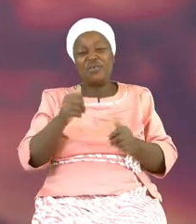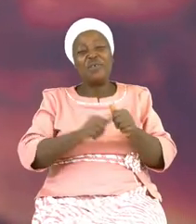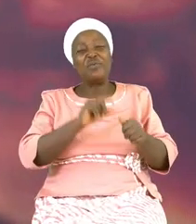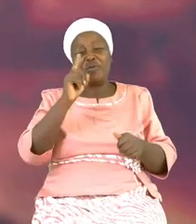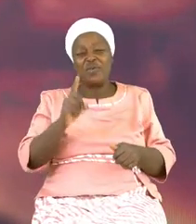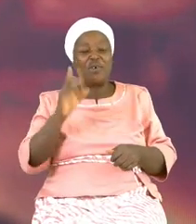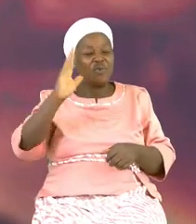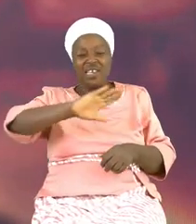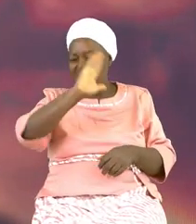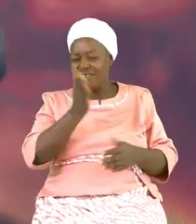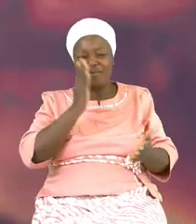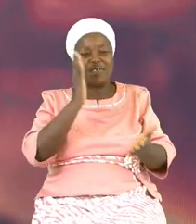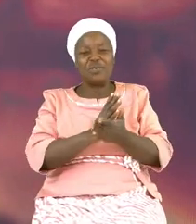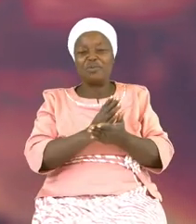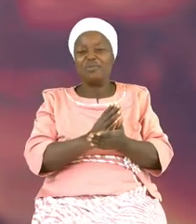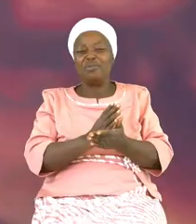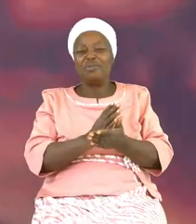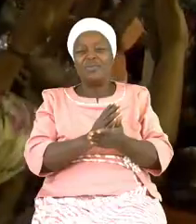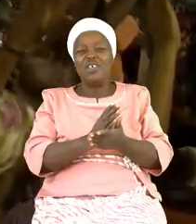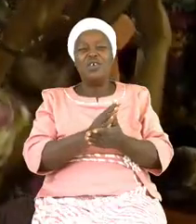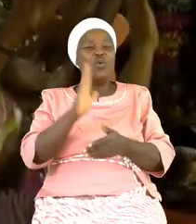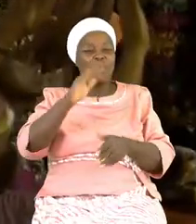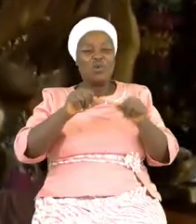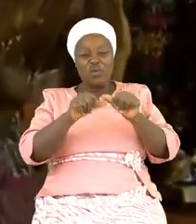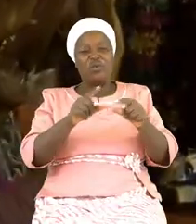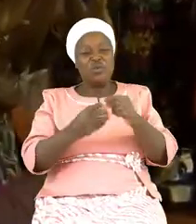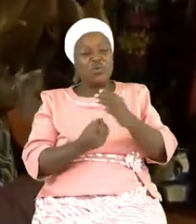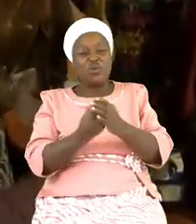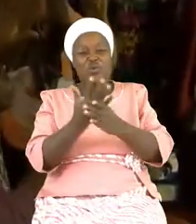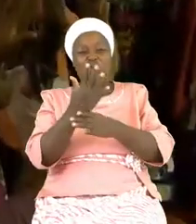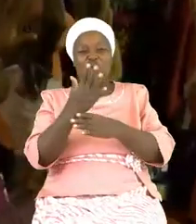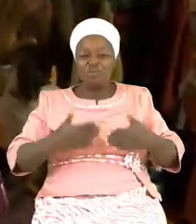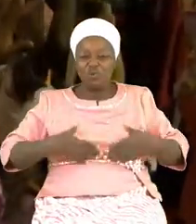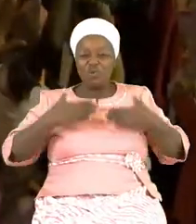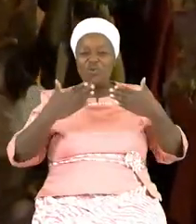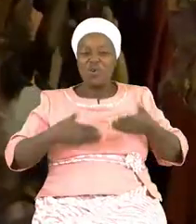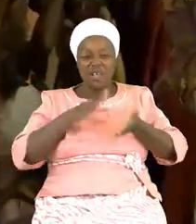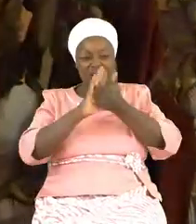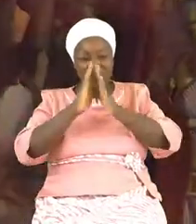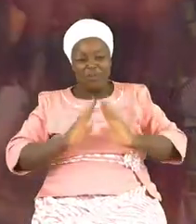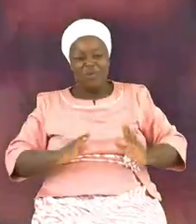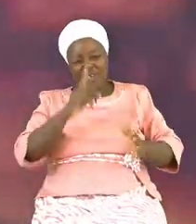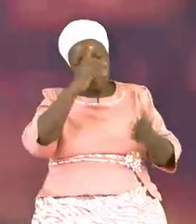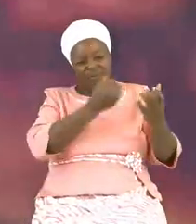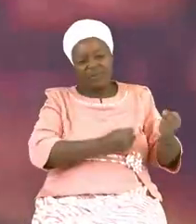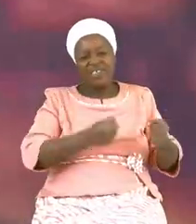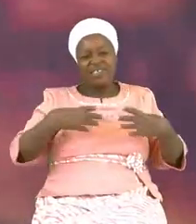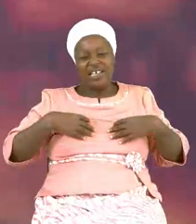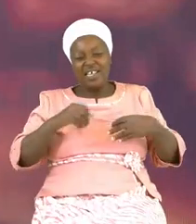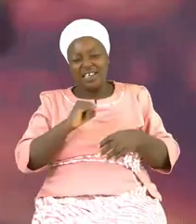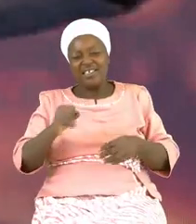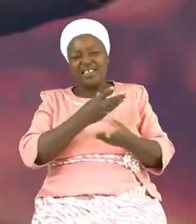never stop. Amen. We'll keep on growing. Joy, peace, faith, healing,